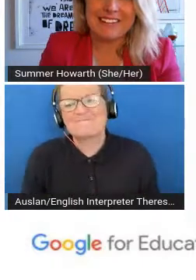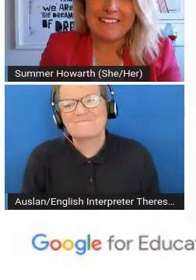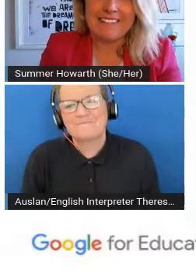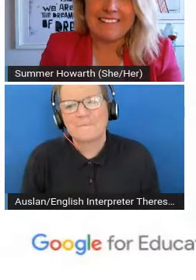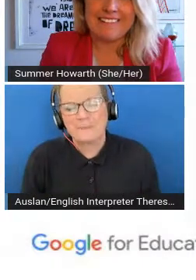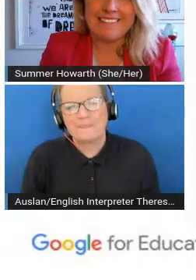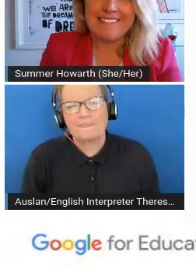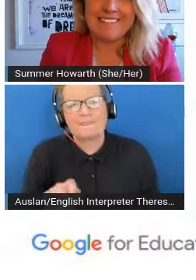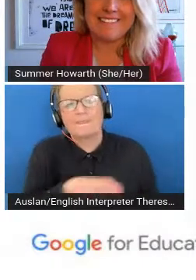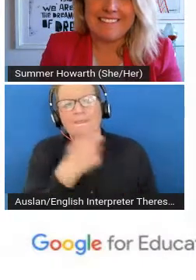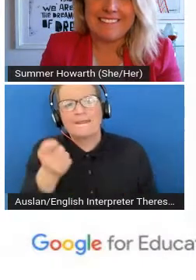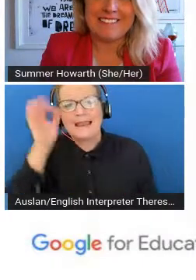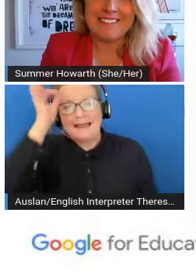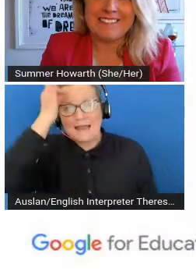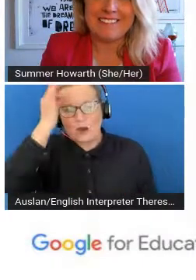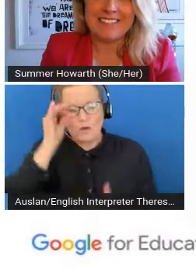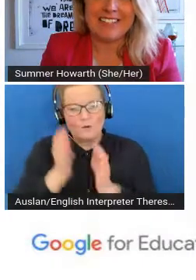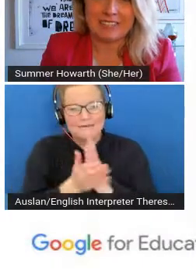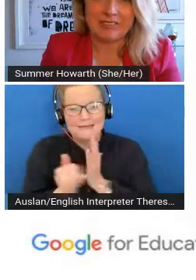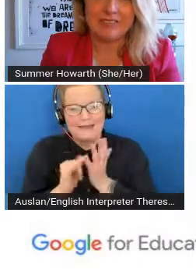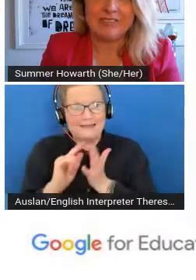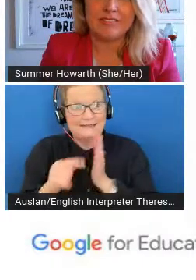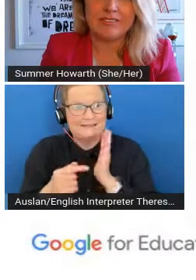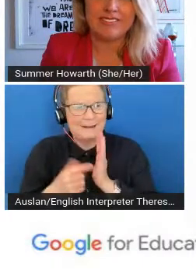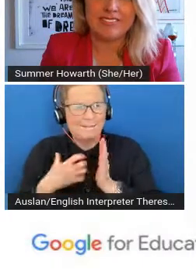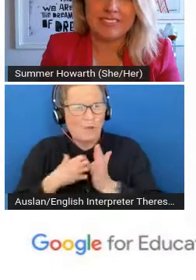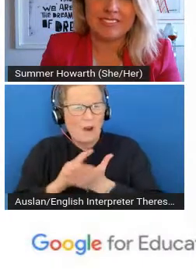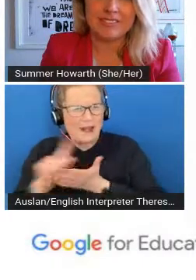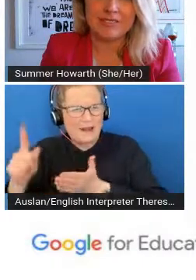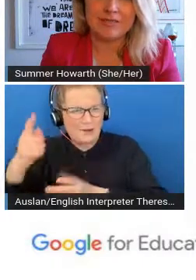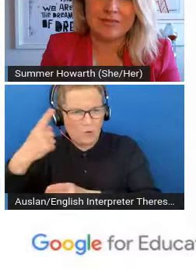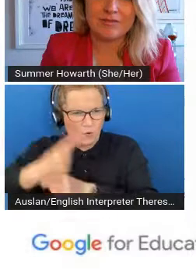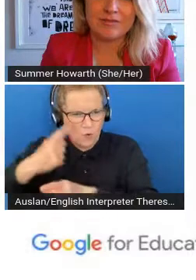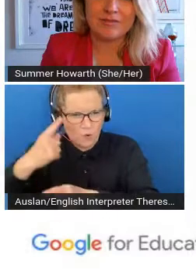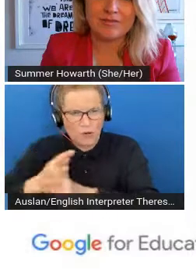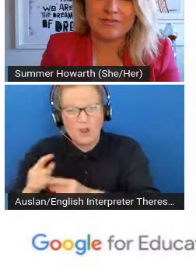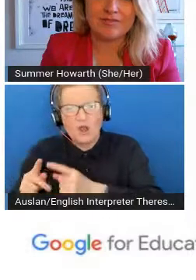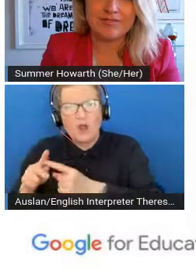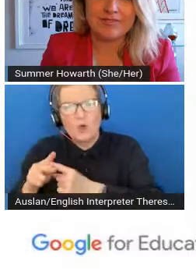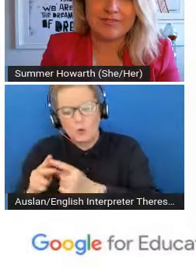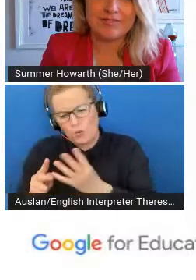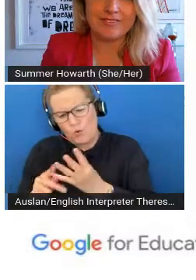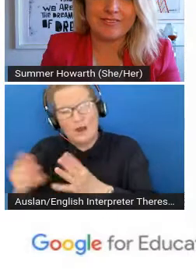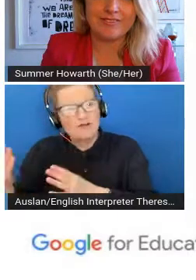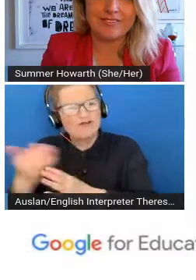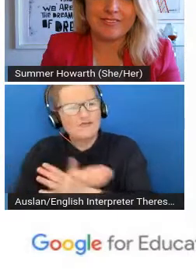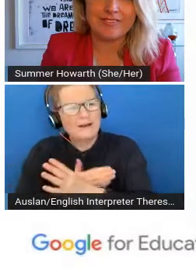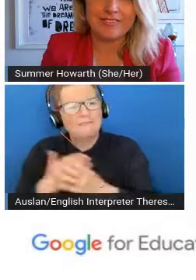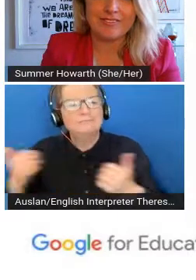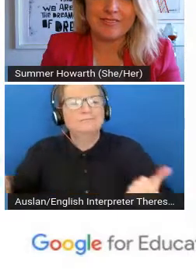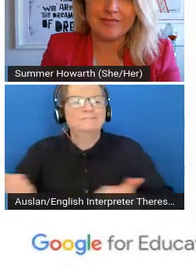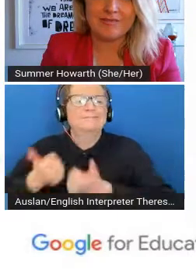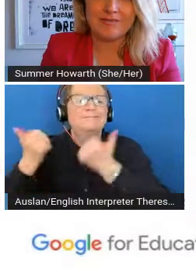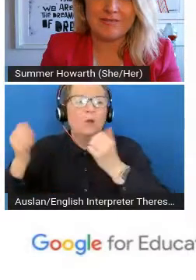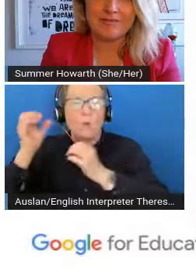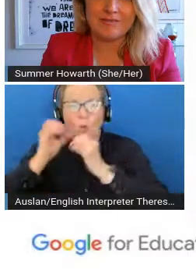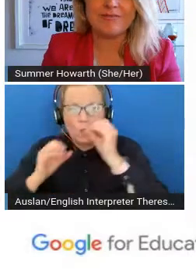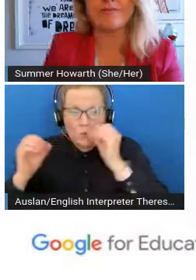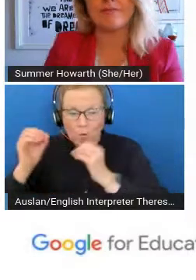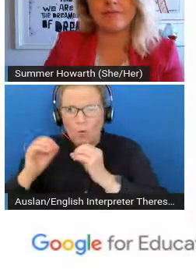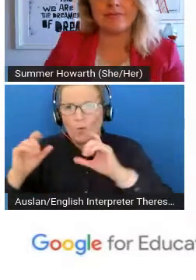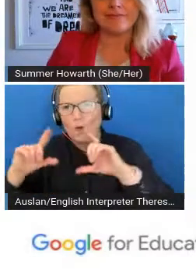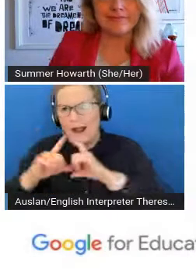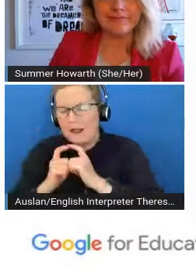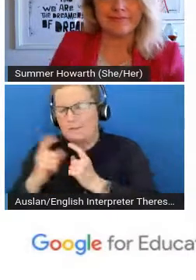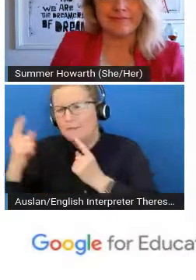learning, and we'll get into that a little bit later. And then the tool set, a bunch of them: Google Slides, Chromebooks, Forms, Classroom, all of those I'm sure